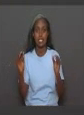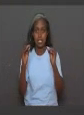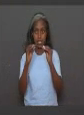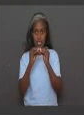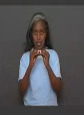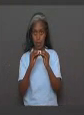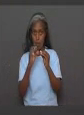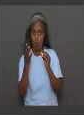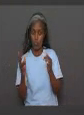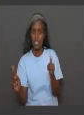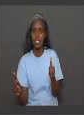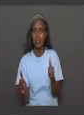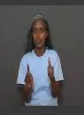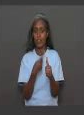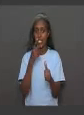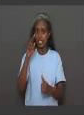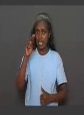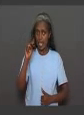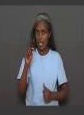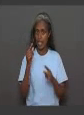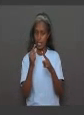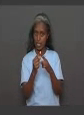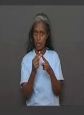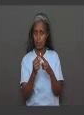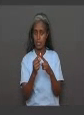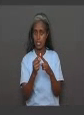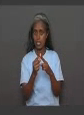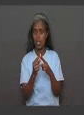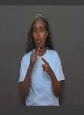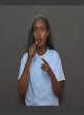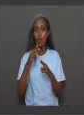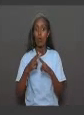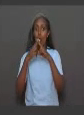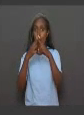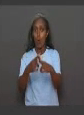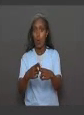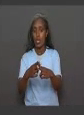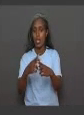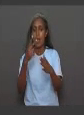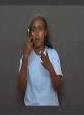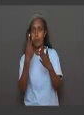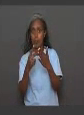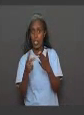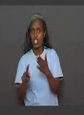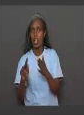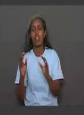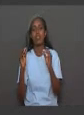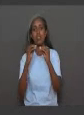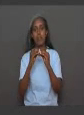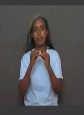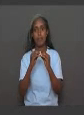sum of the first n terms called the partial